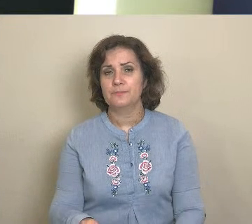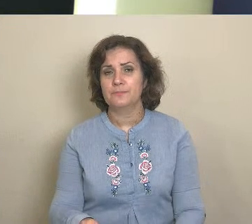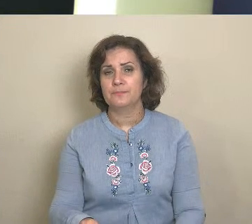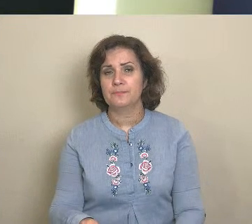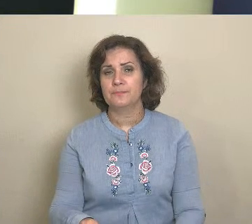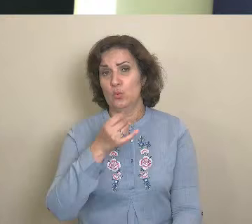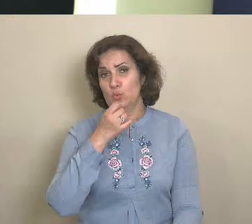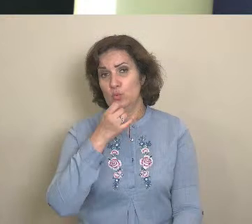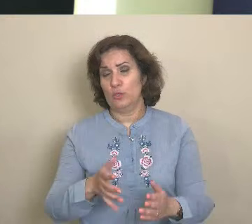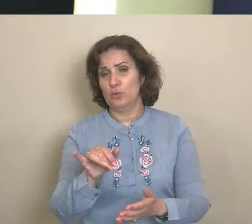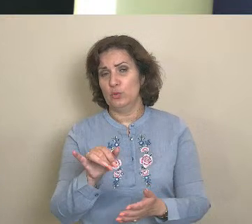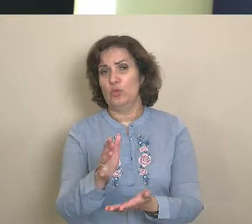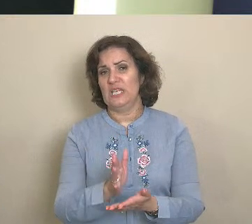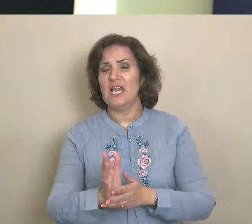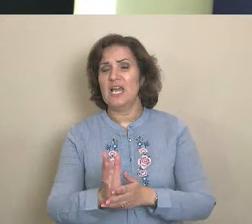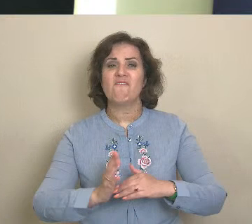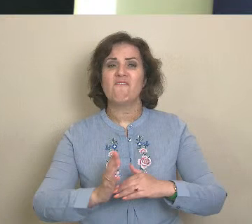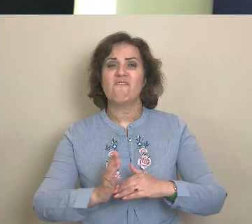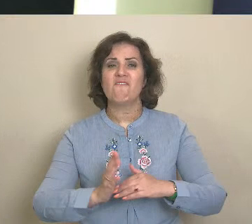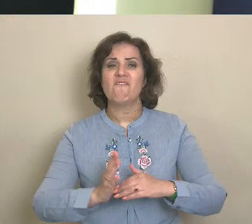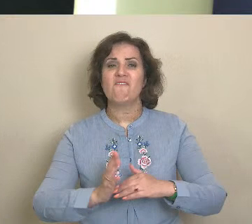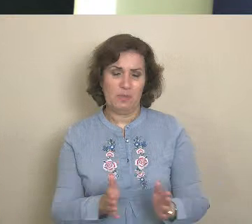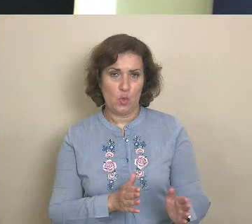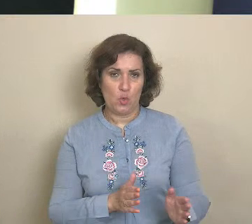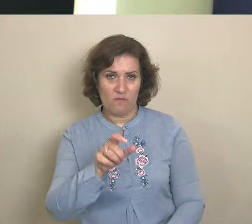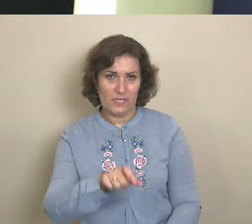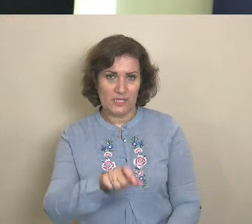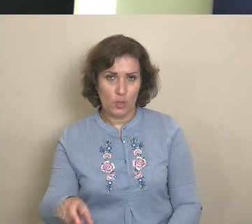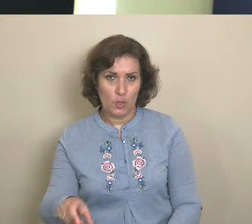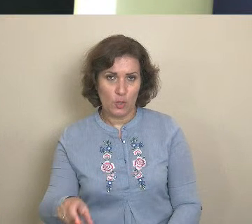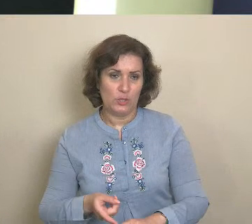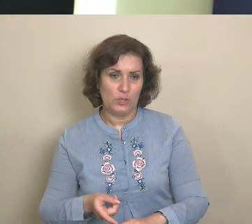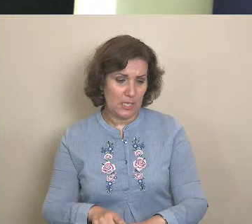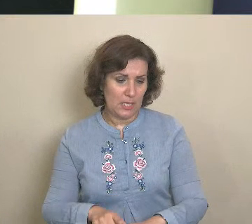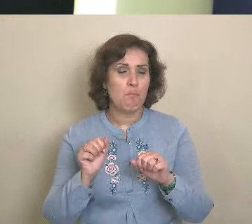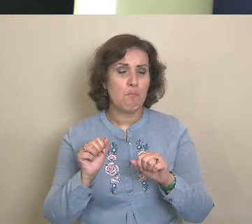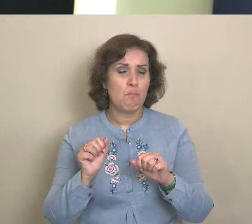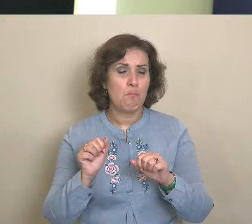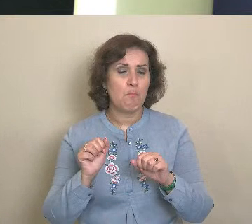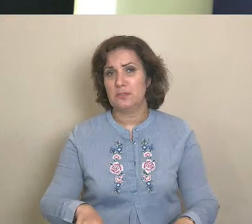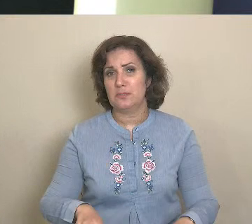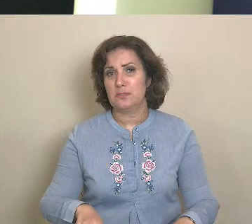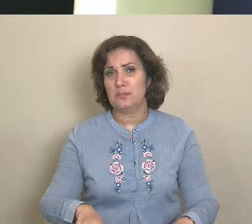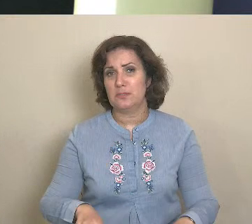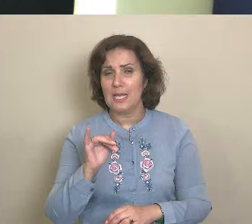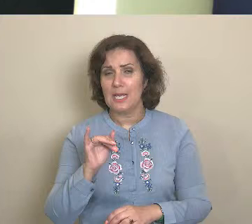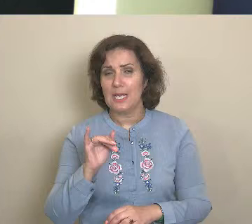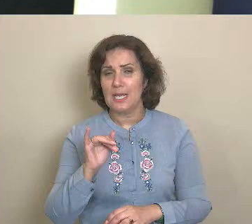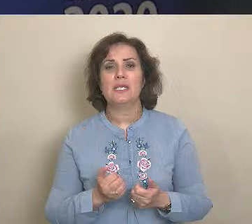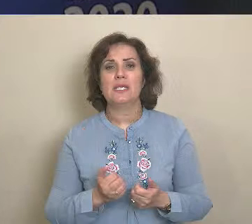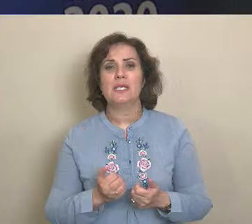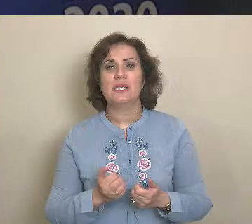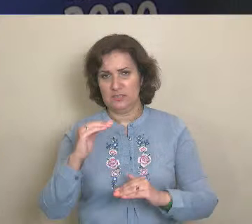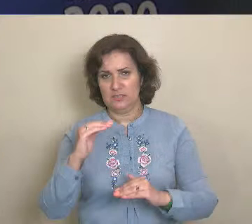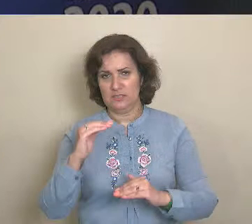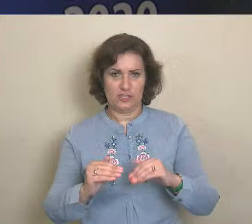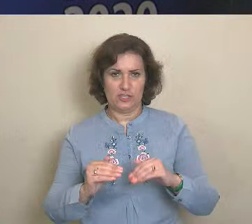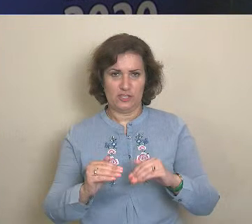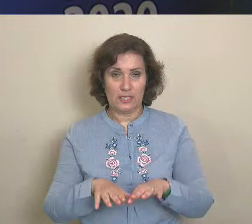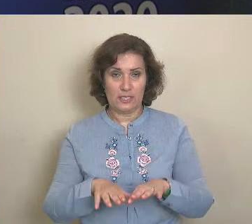TSCs, it's good if they have professional people who can